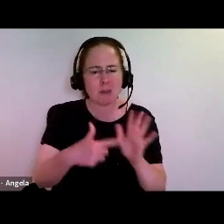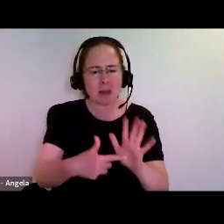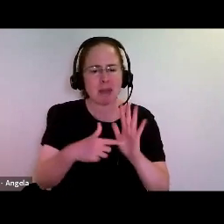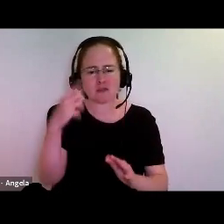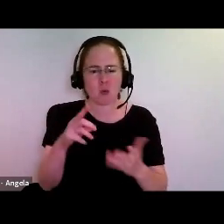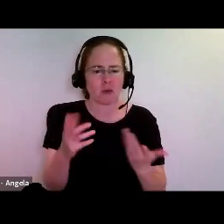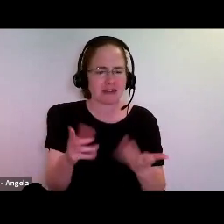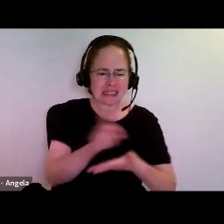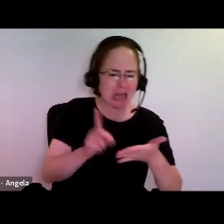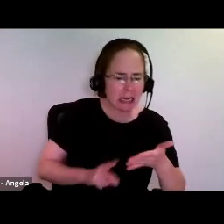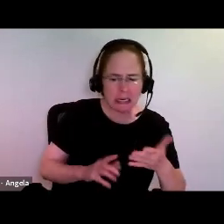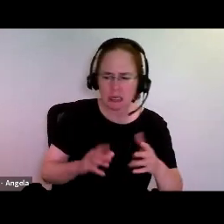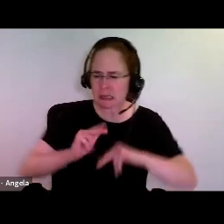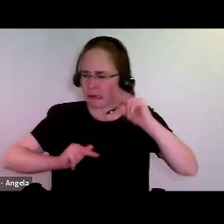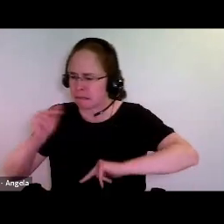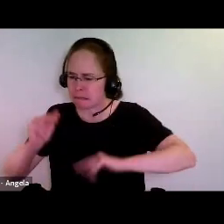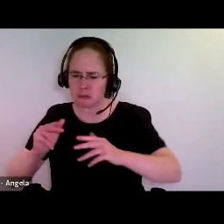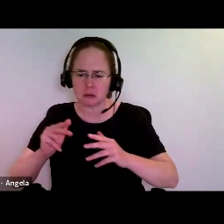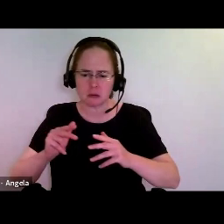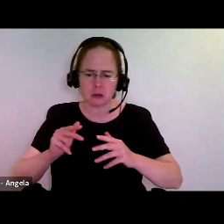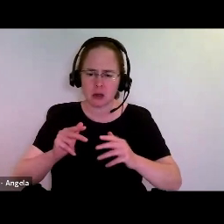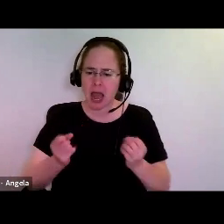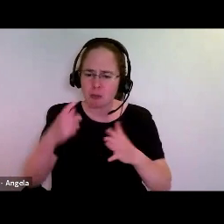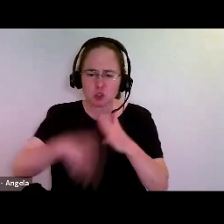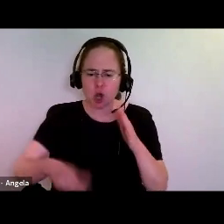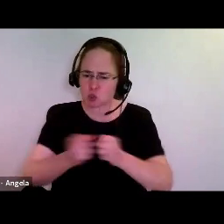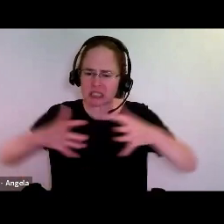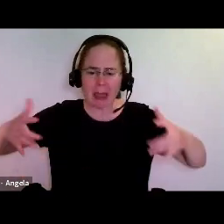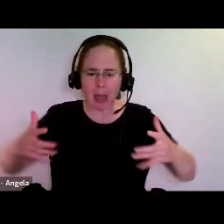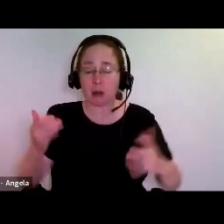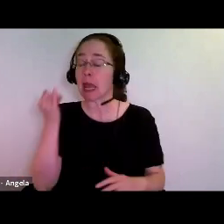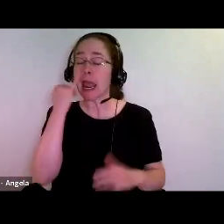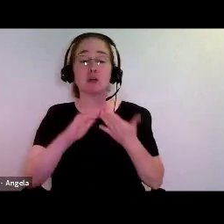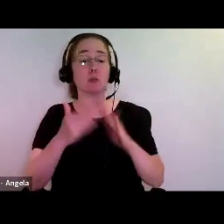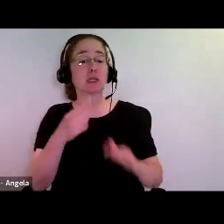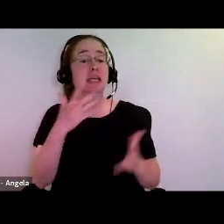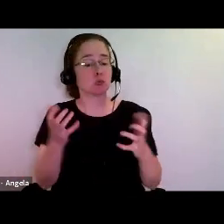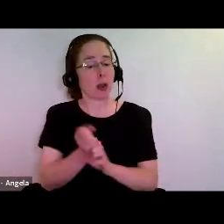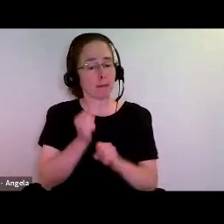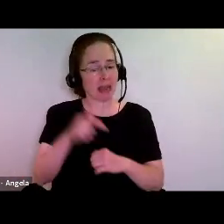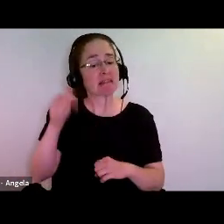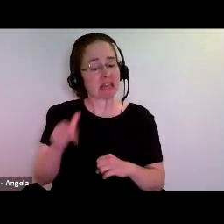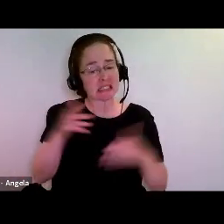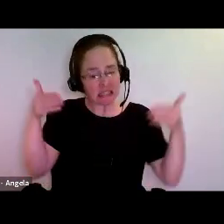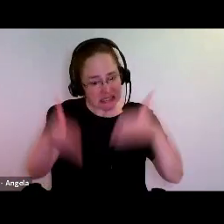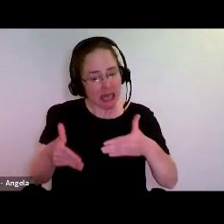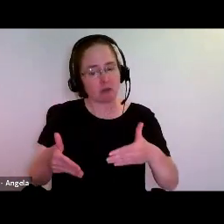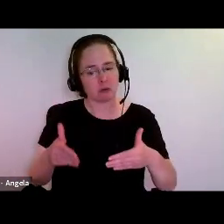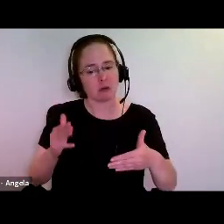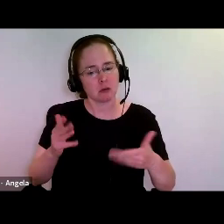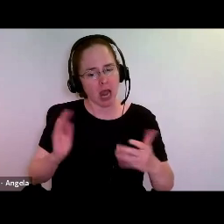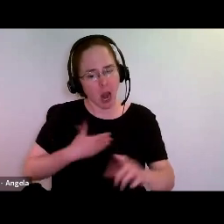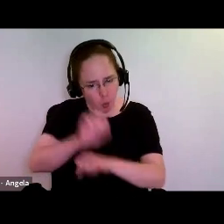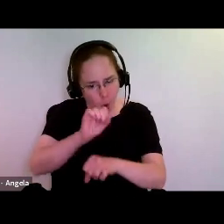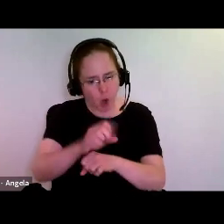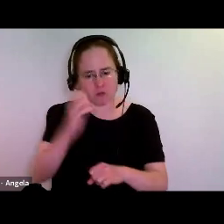the costs of expanding this. So how much does it cost if a community says, we want to make this the centerpiece of what we're doing